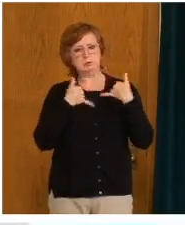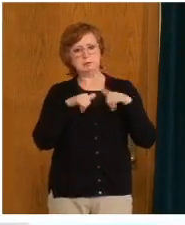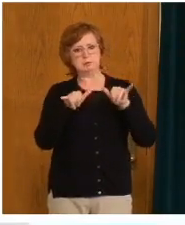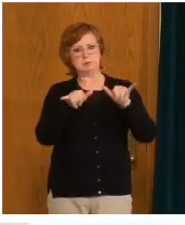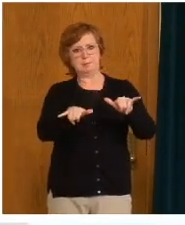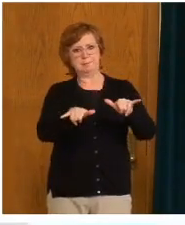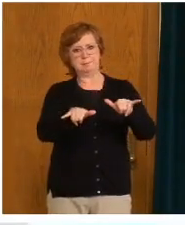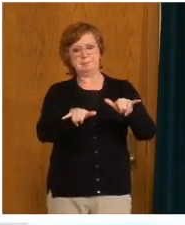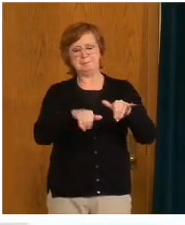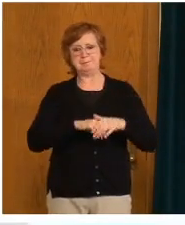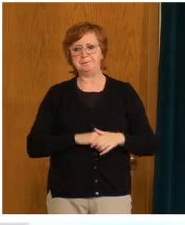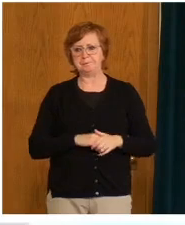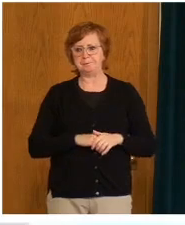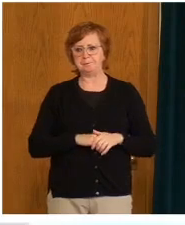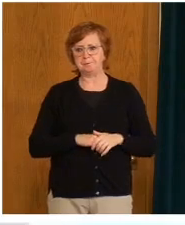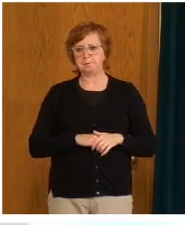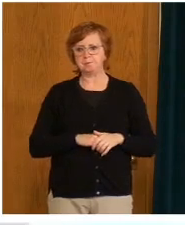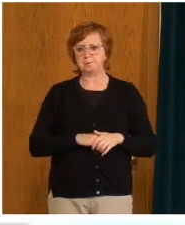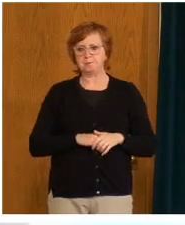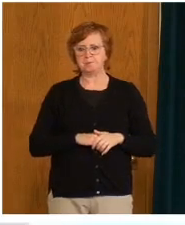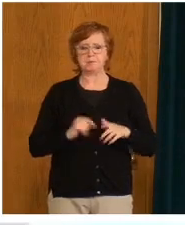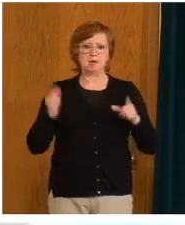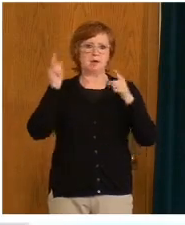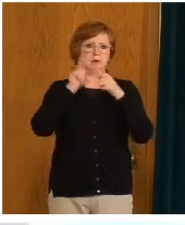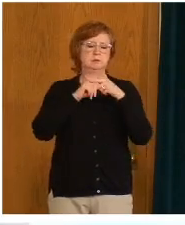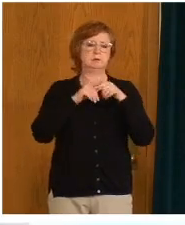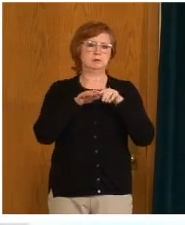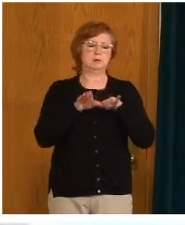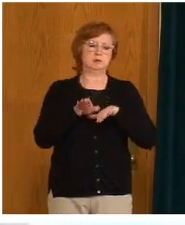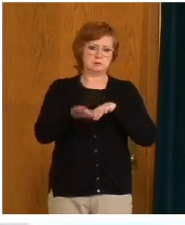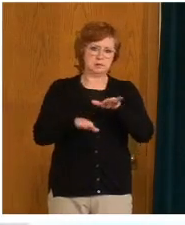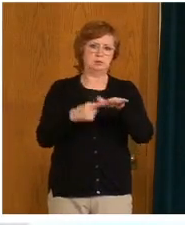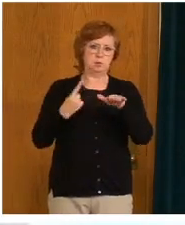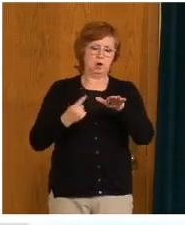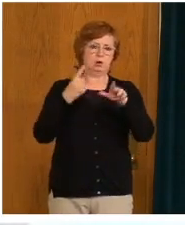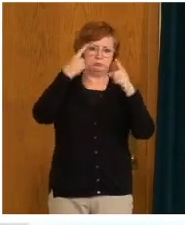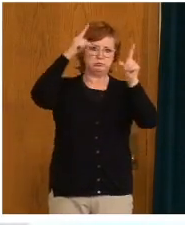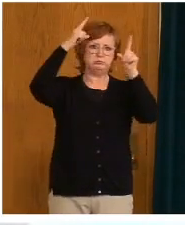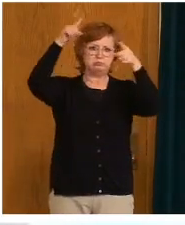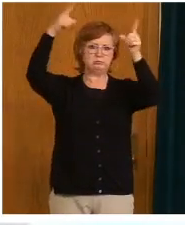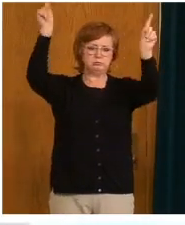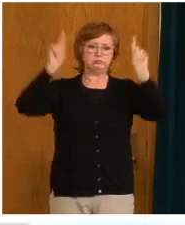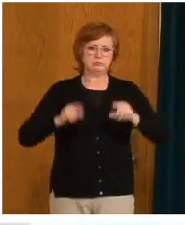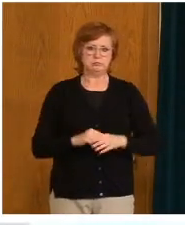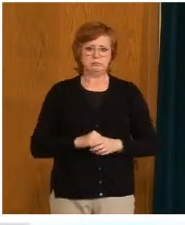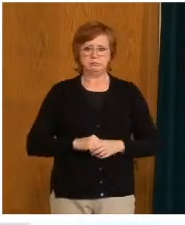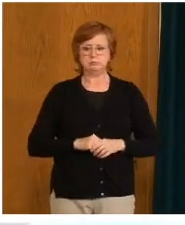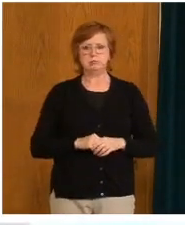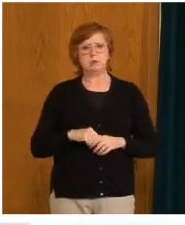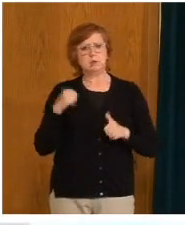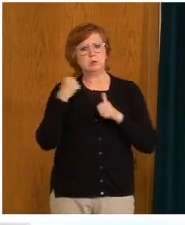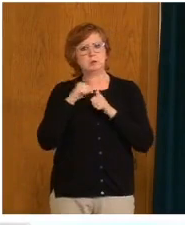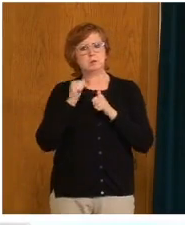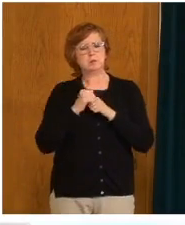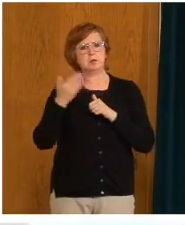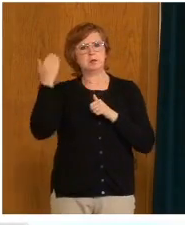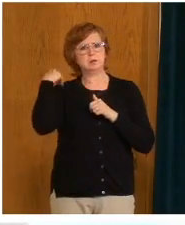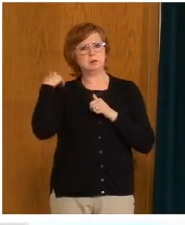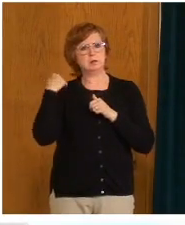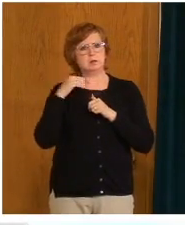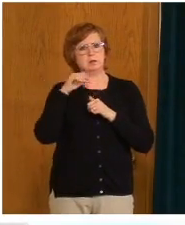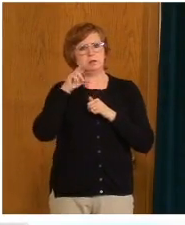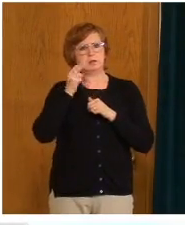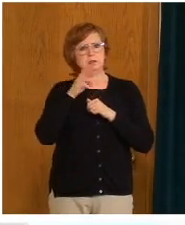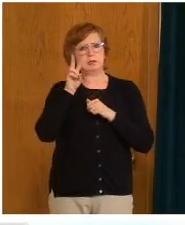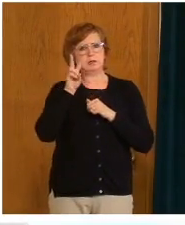stage where we can be even more ambitious. And I just reiterate that we saw again in our second wave, when vaccines